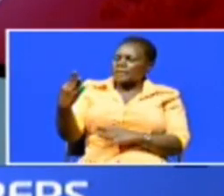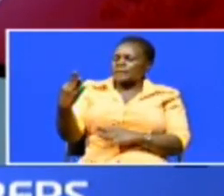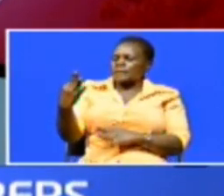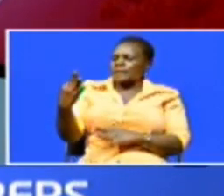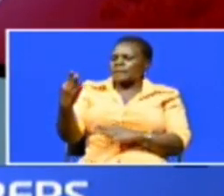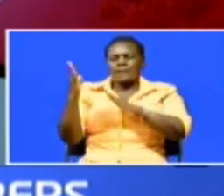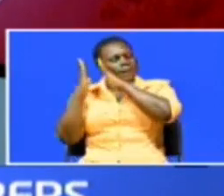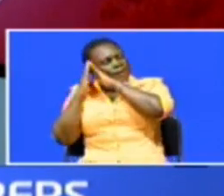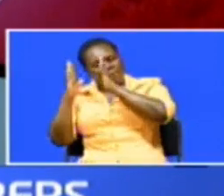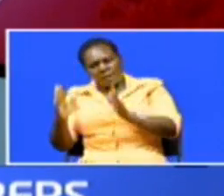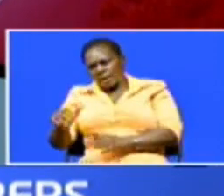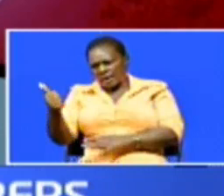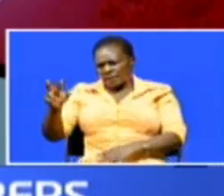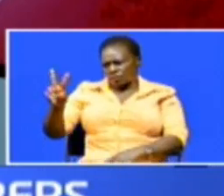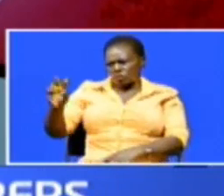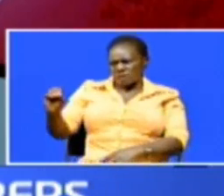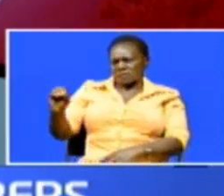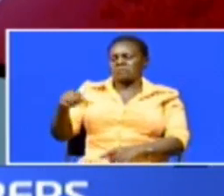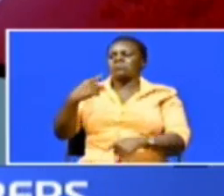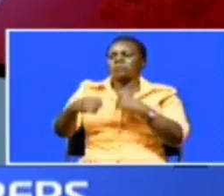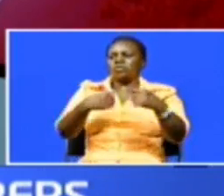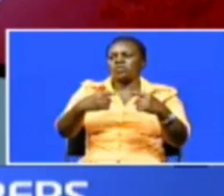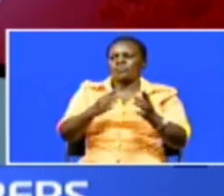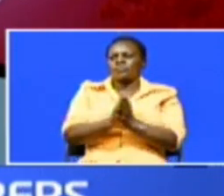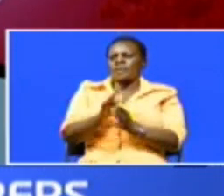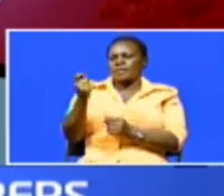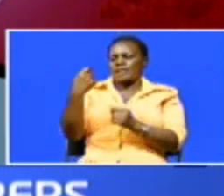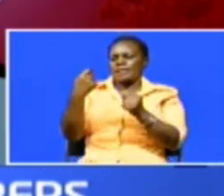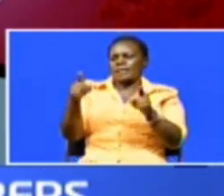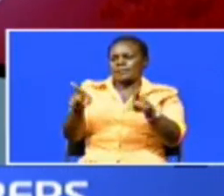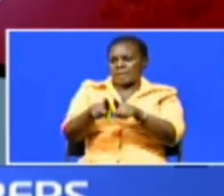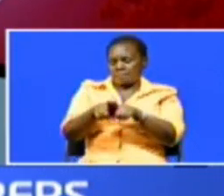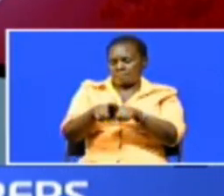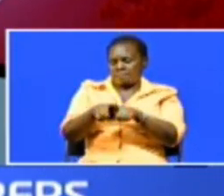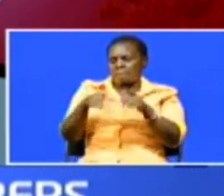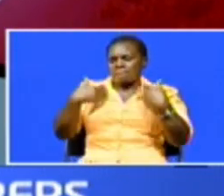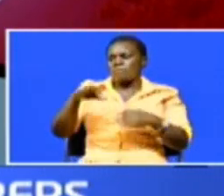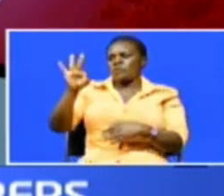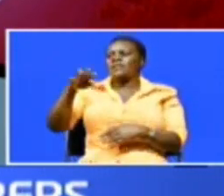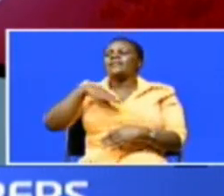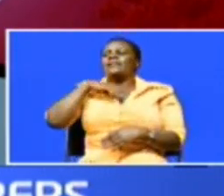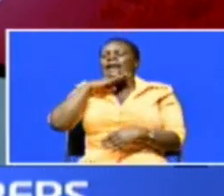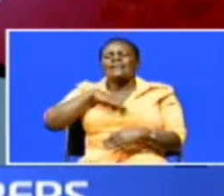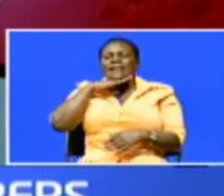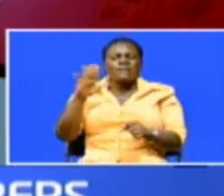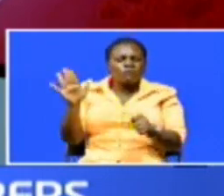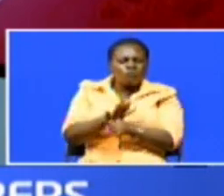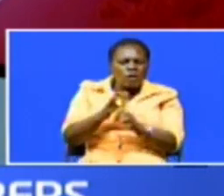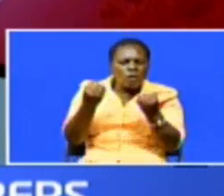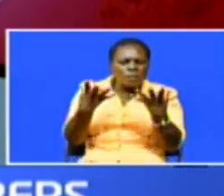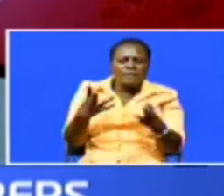capacity, while the remaining 20 are said to be on course. Kenya has also lost 3 more people, bringing the total death toll